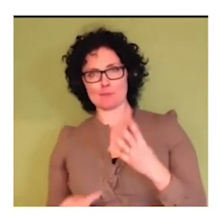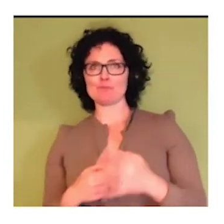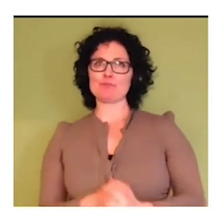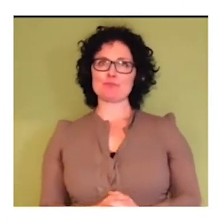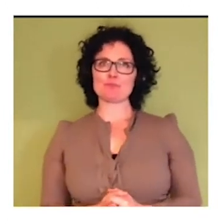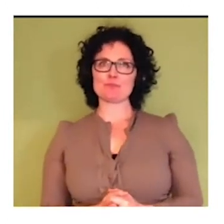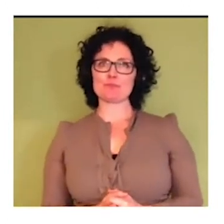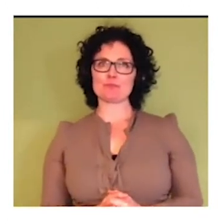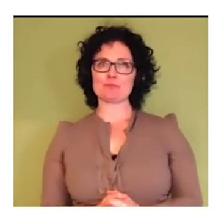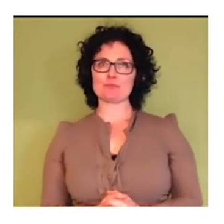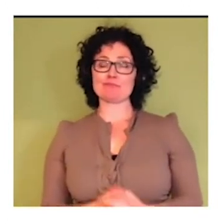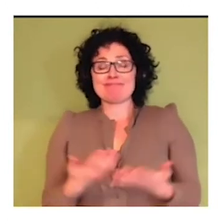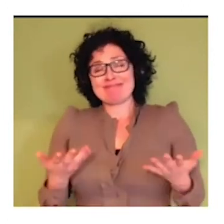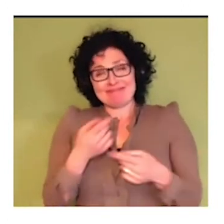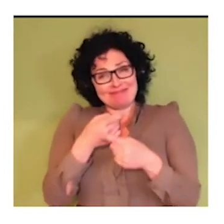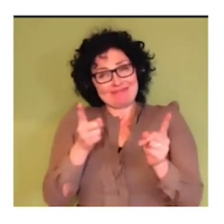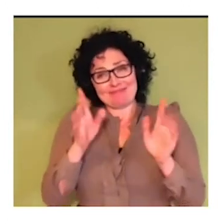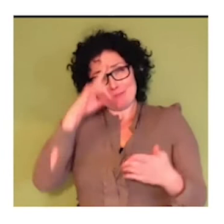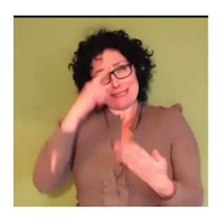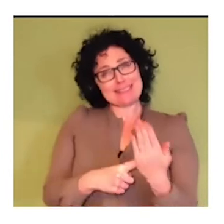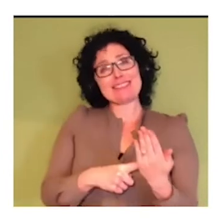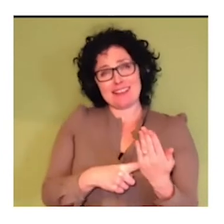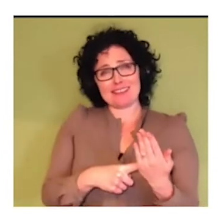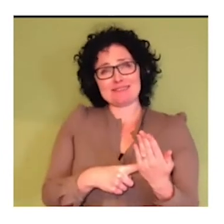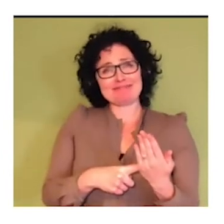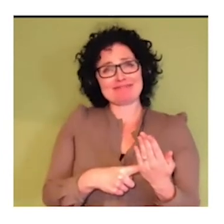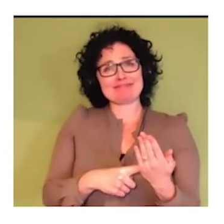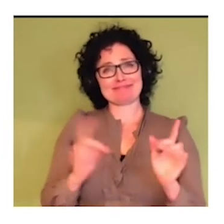So basically, you need to decide in that case.